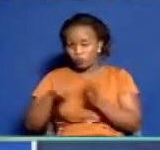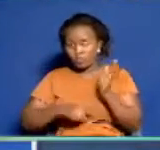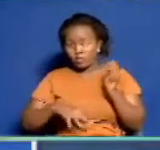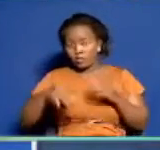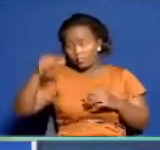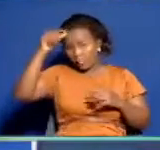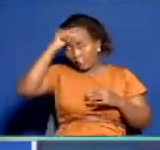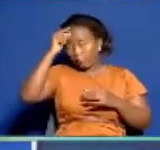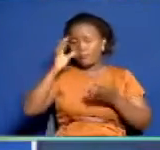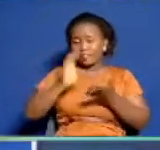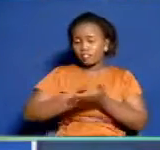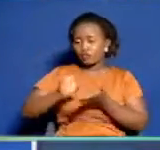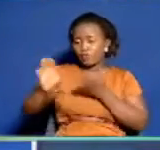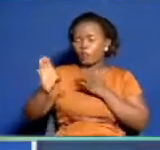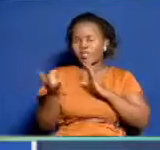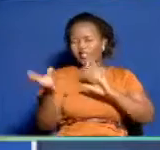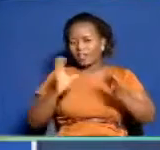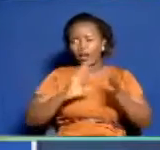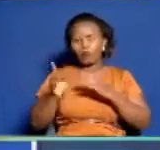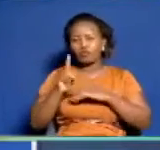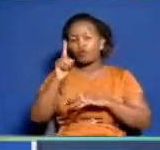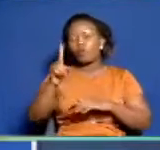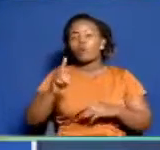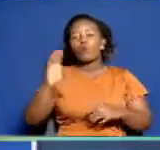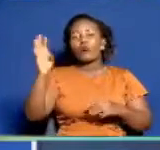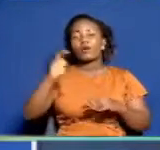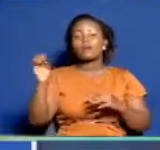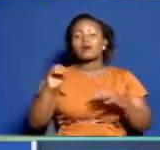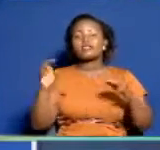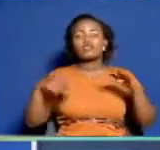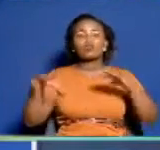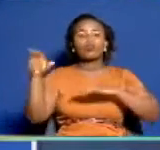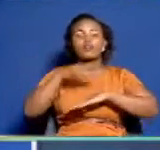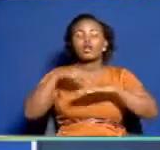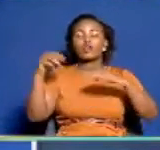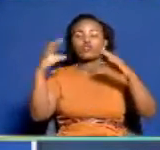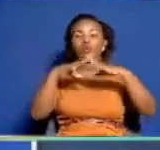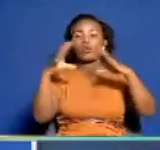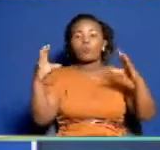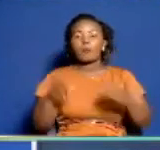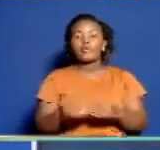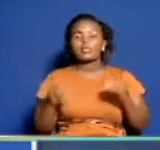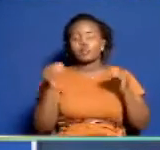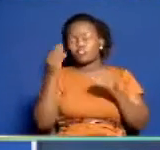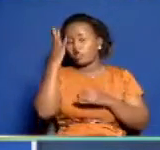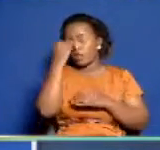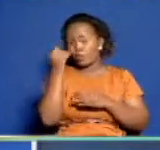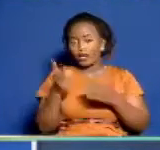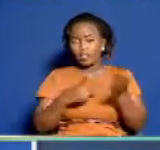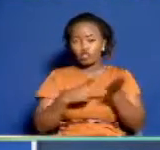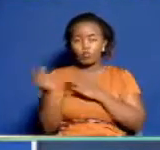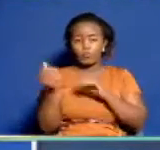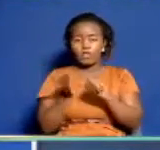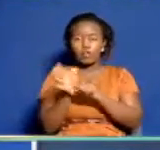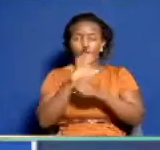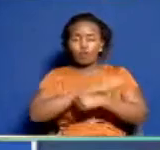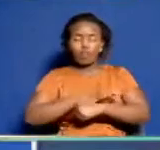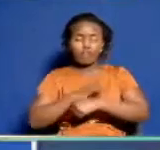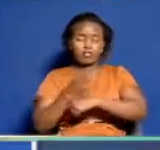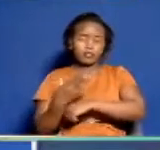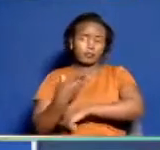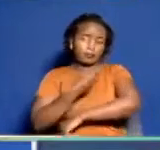to allocate at least 1% of the national budget for procurement of Covid-19 vaccines for the entire adult